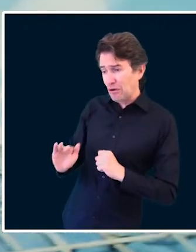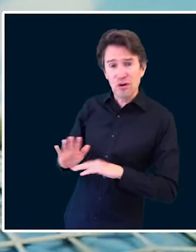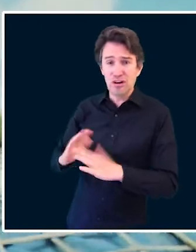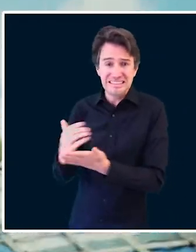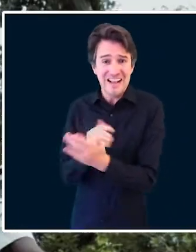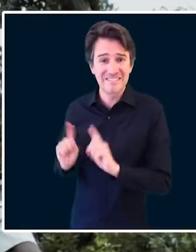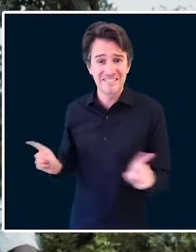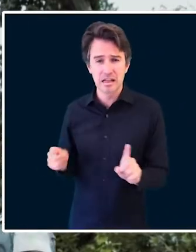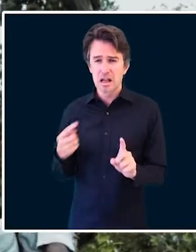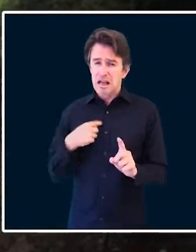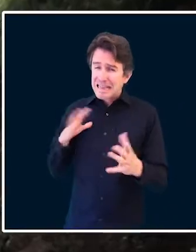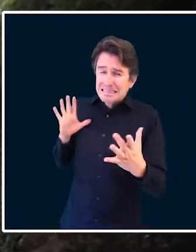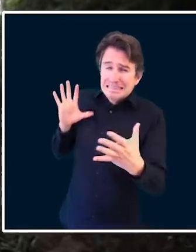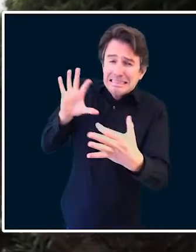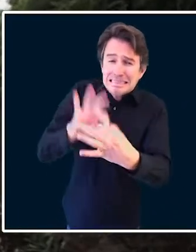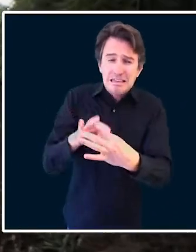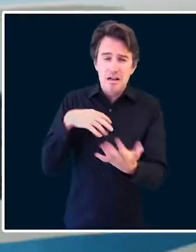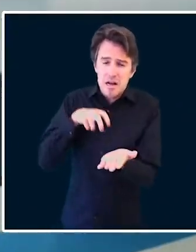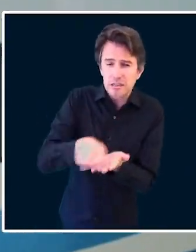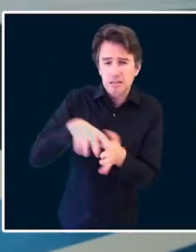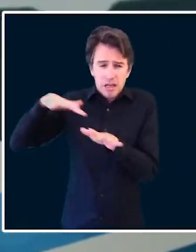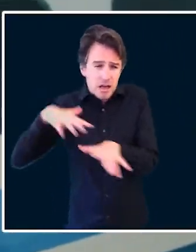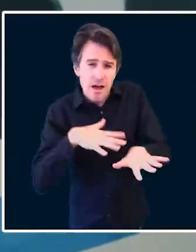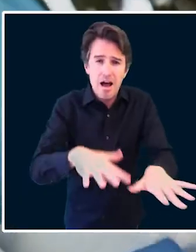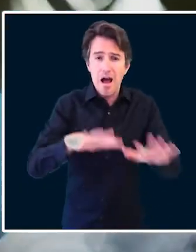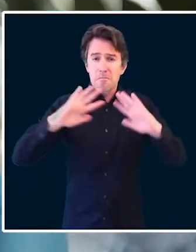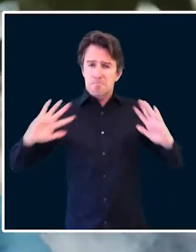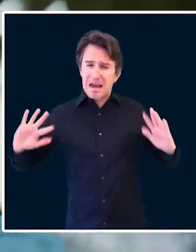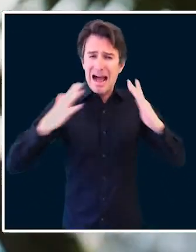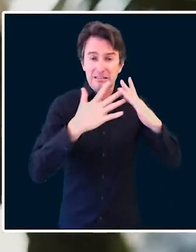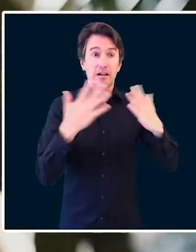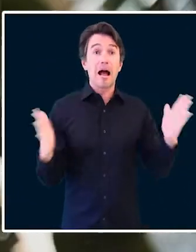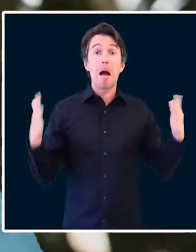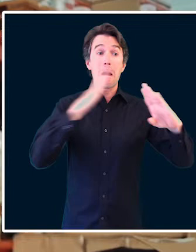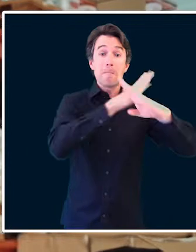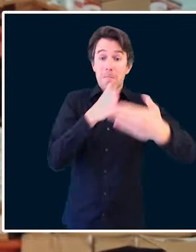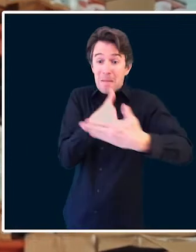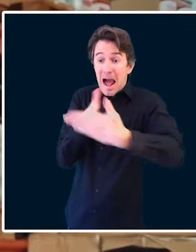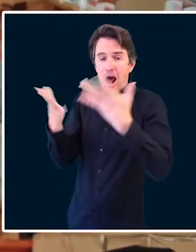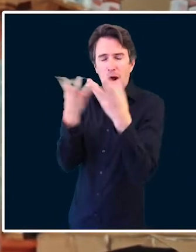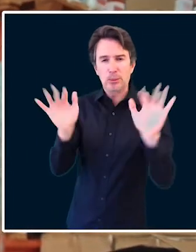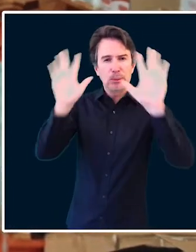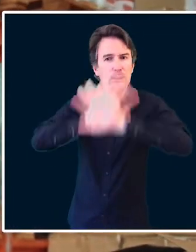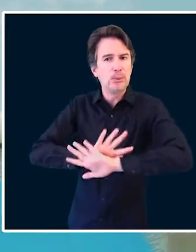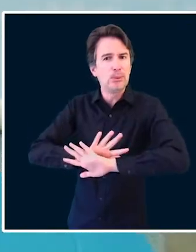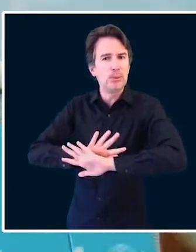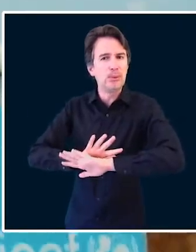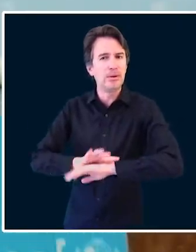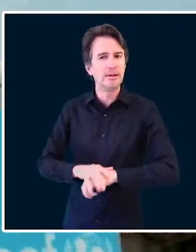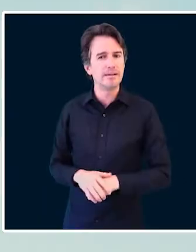To reach you, we cross rivers and climb mountains. Now the barriers are invisible, but the distance remains.